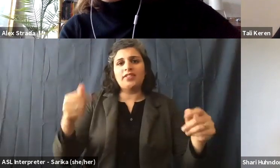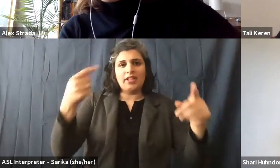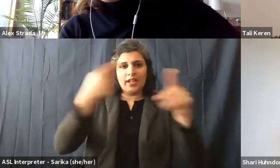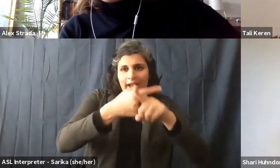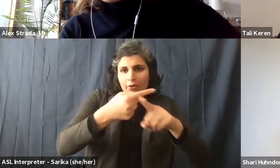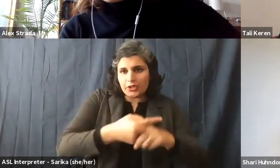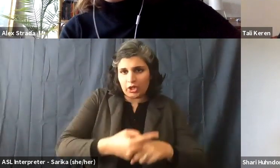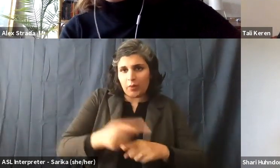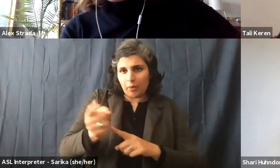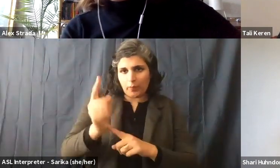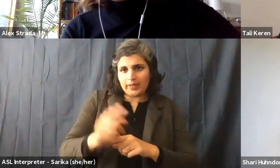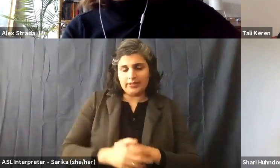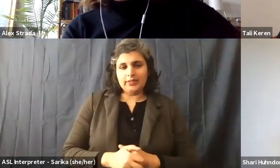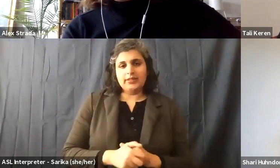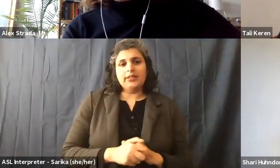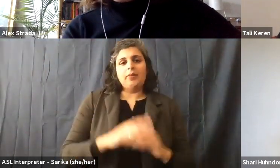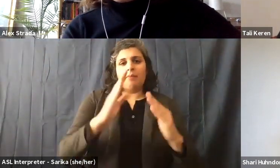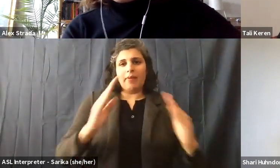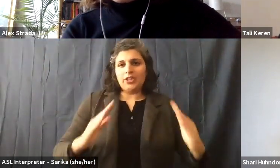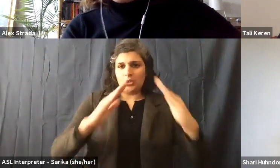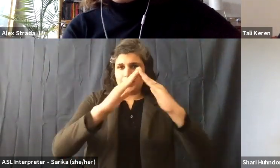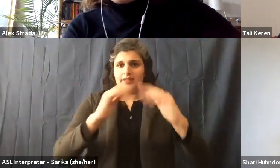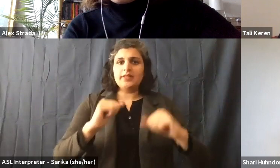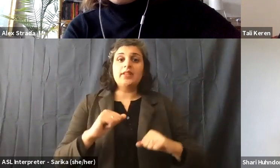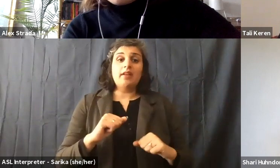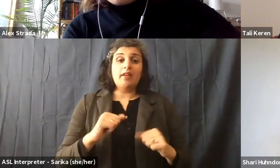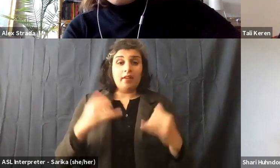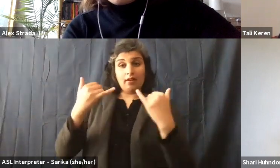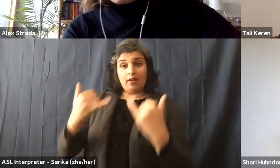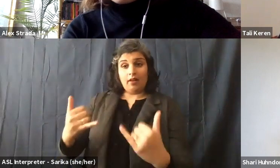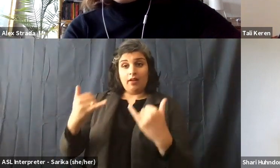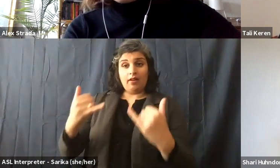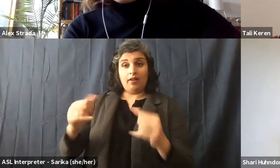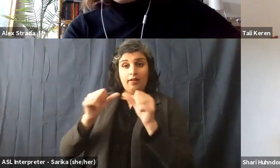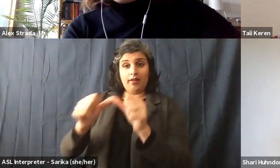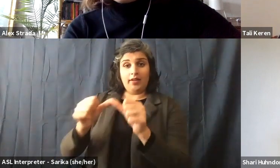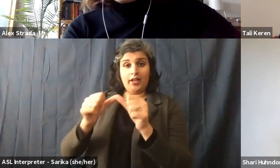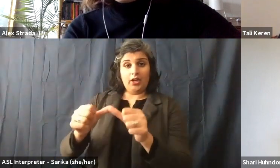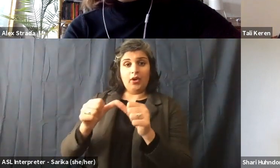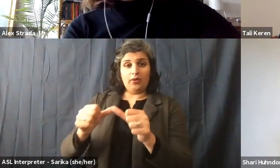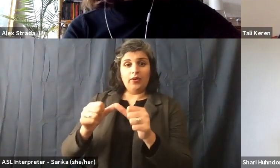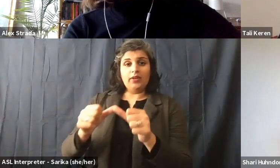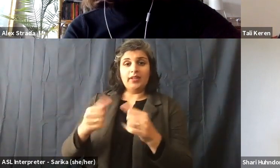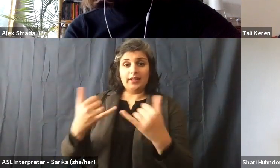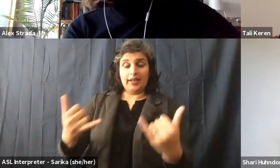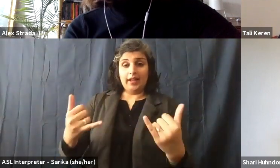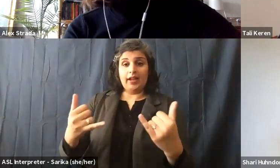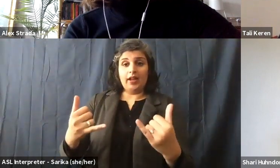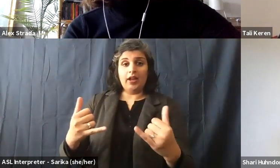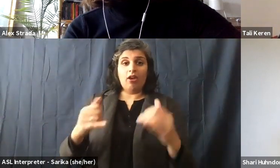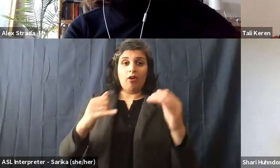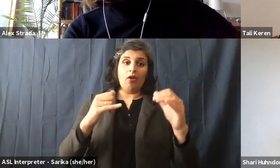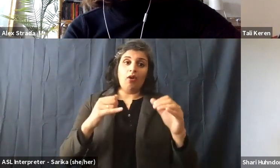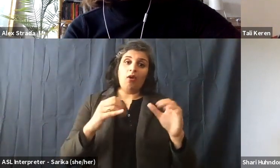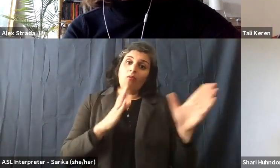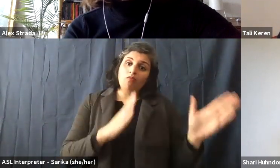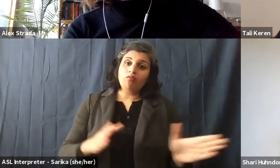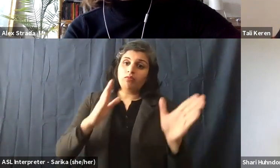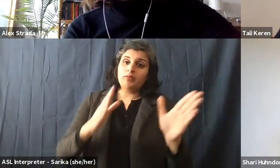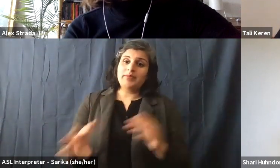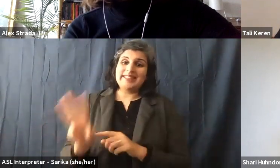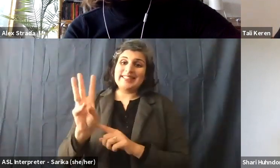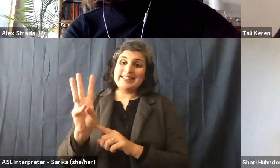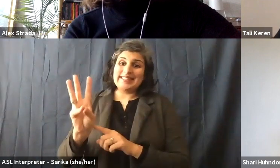And for this current and ongoing chapter of the project, we have thus far organized six collaborative